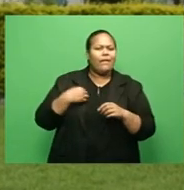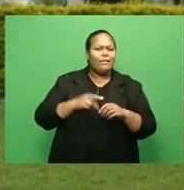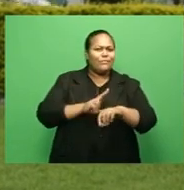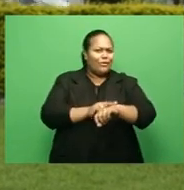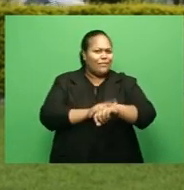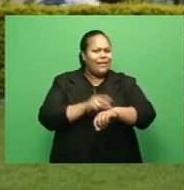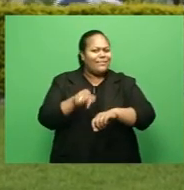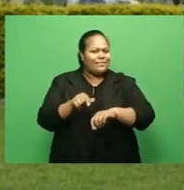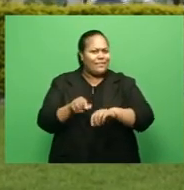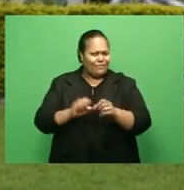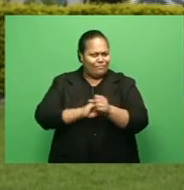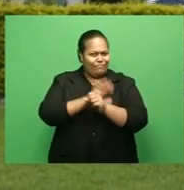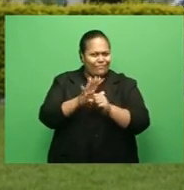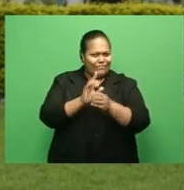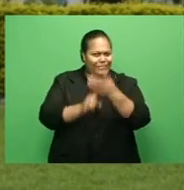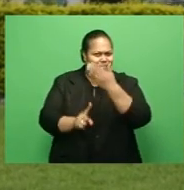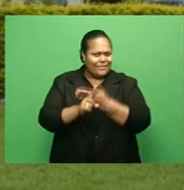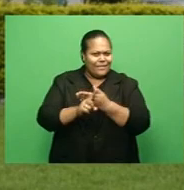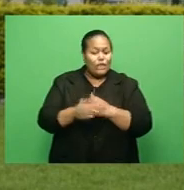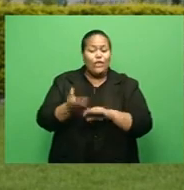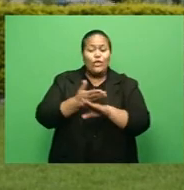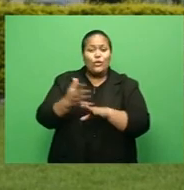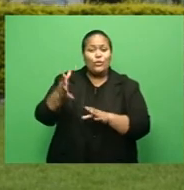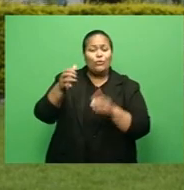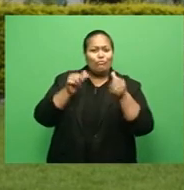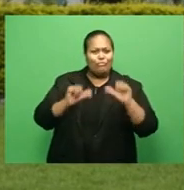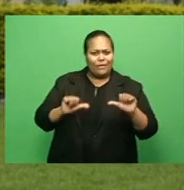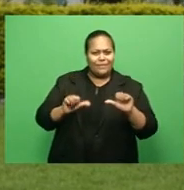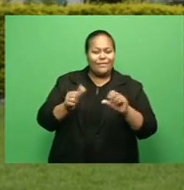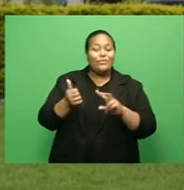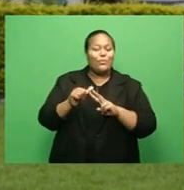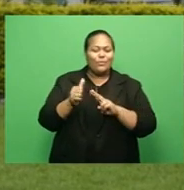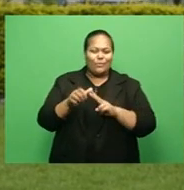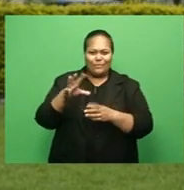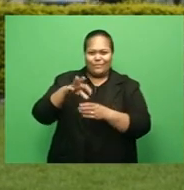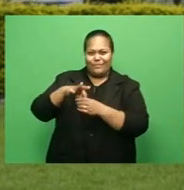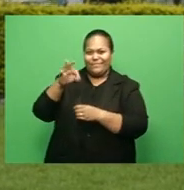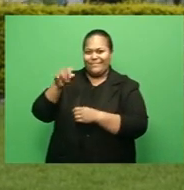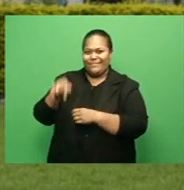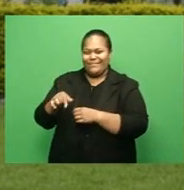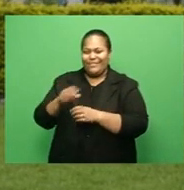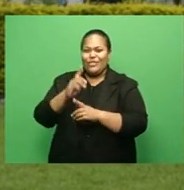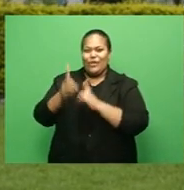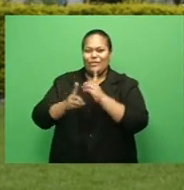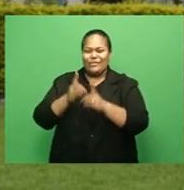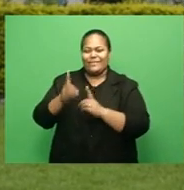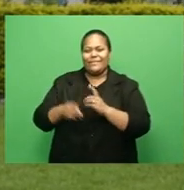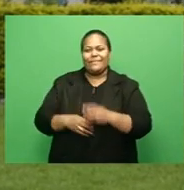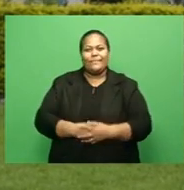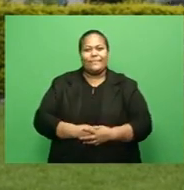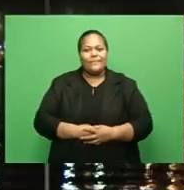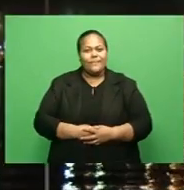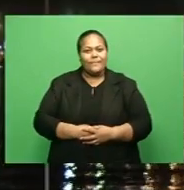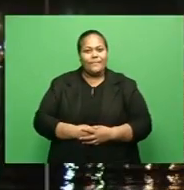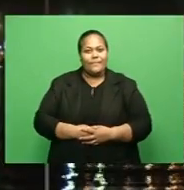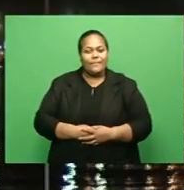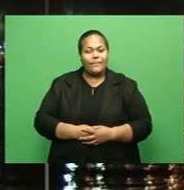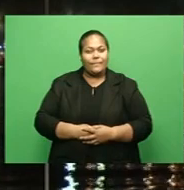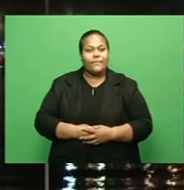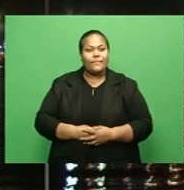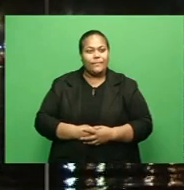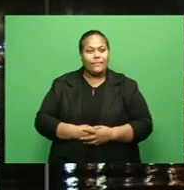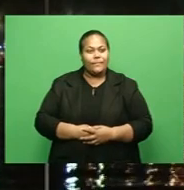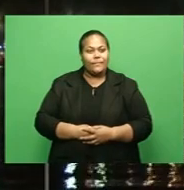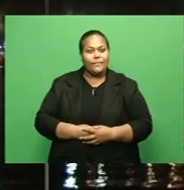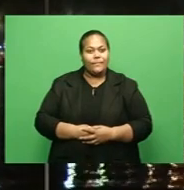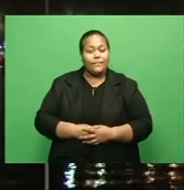pandemic. A new president will also be appointed at the conference. Venina Rakautonga, FBC News.